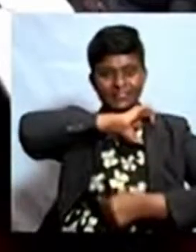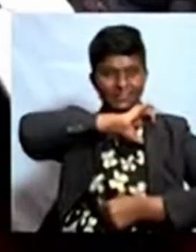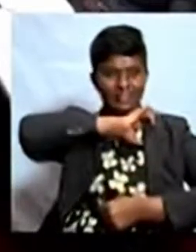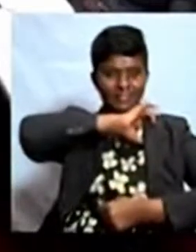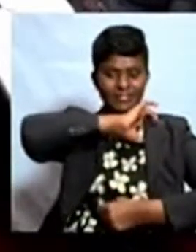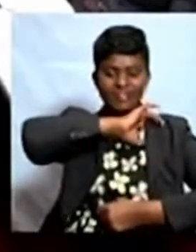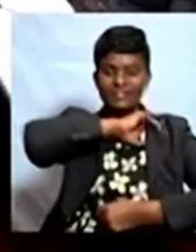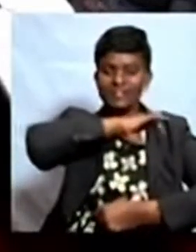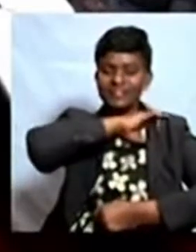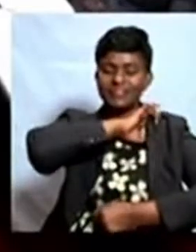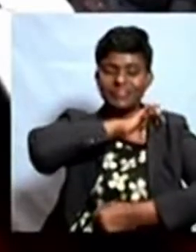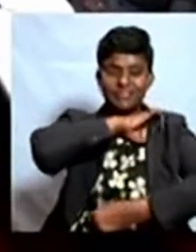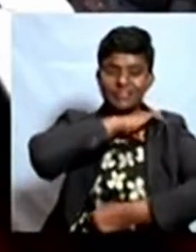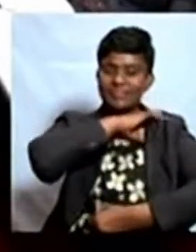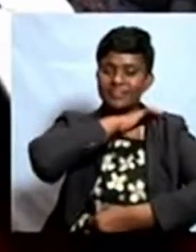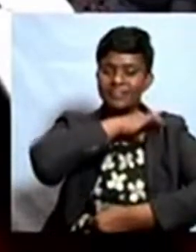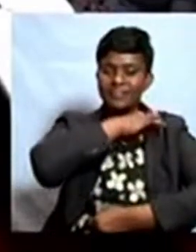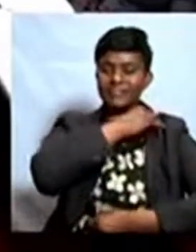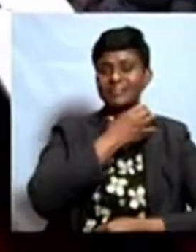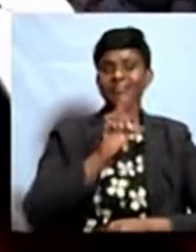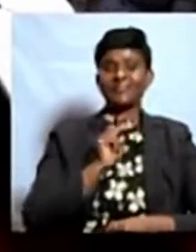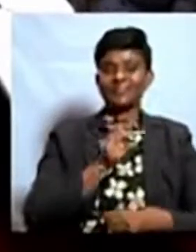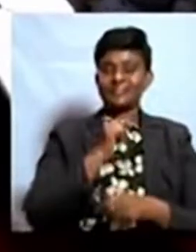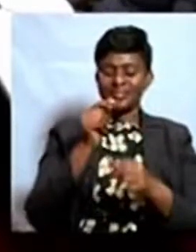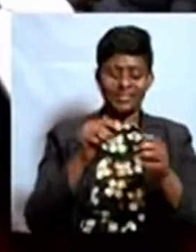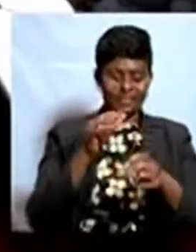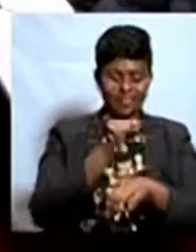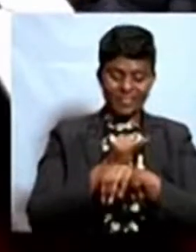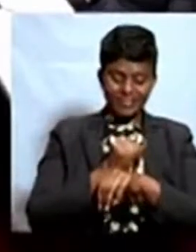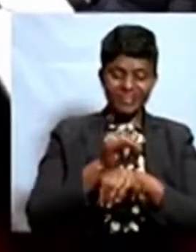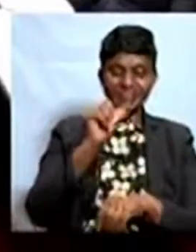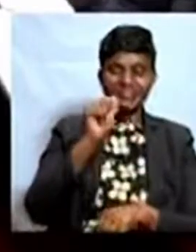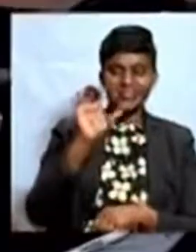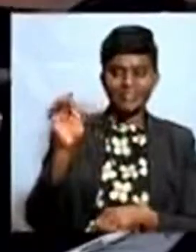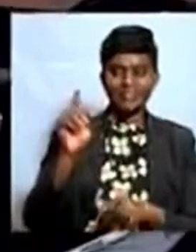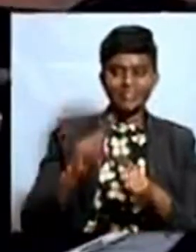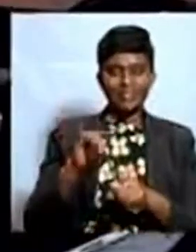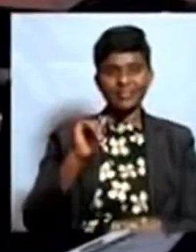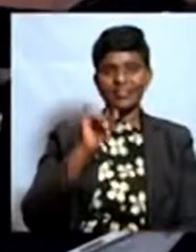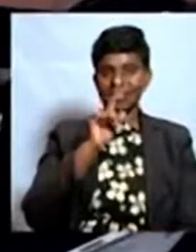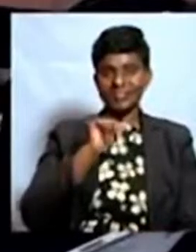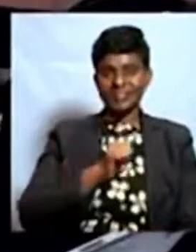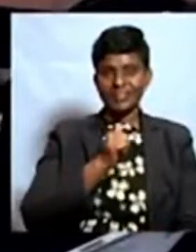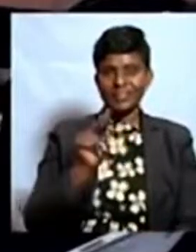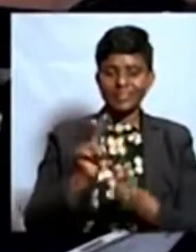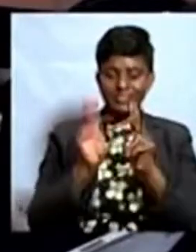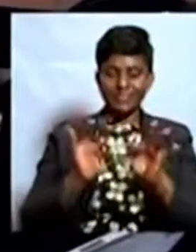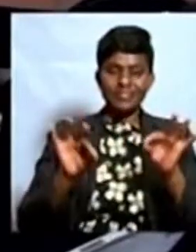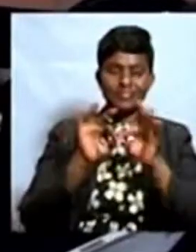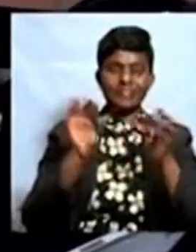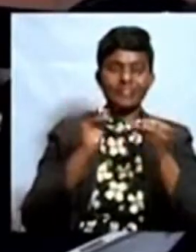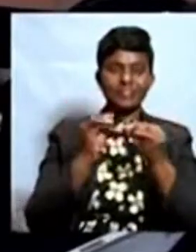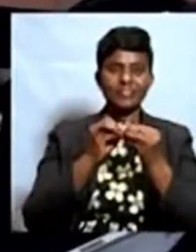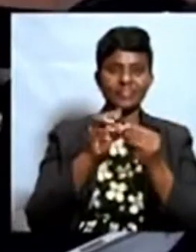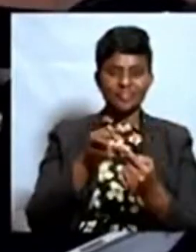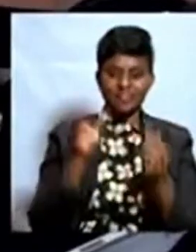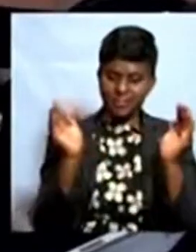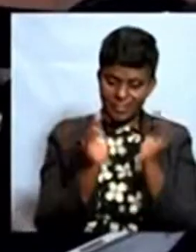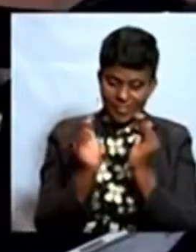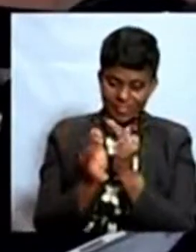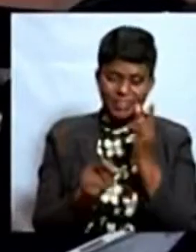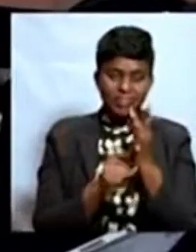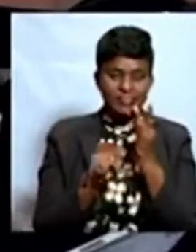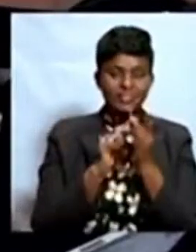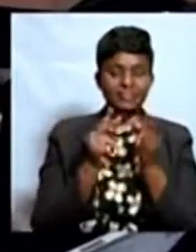We are not inviting ACC. But on a serious note, I think it's very, very important, especially in smaller towns.